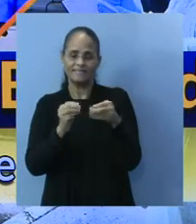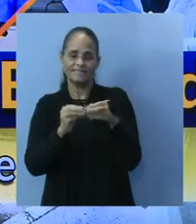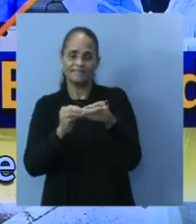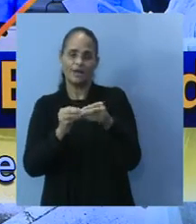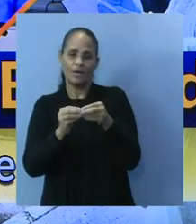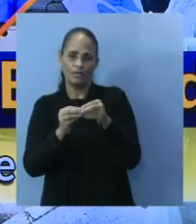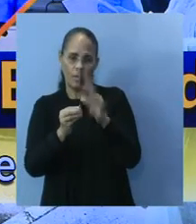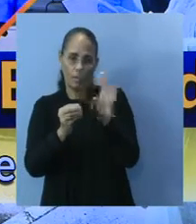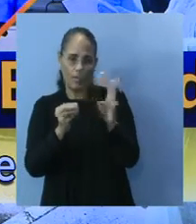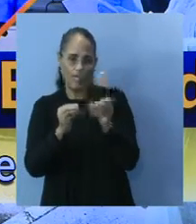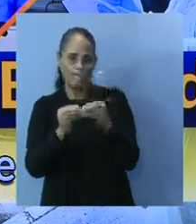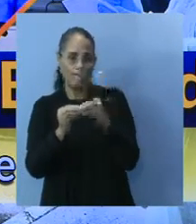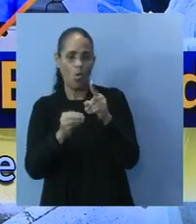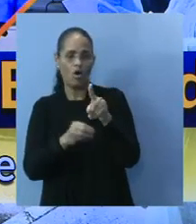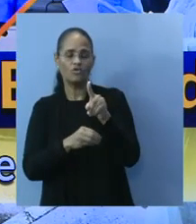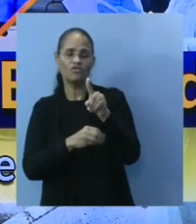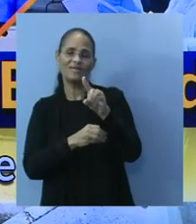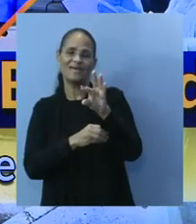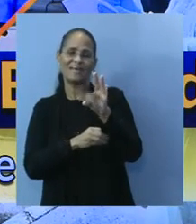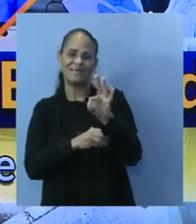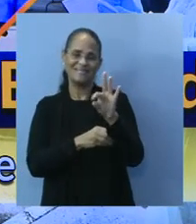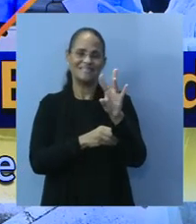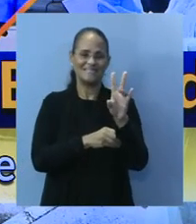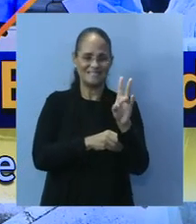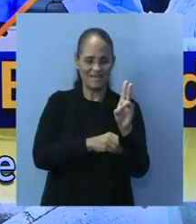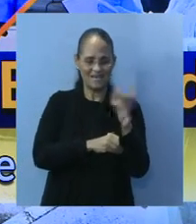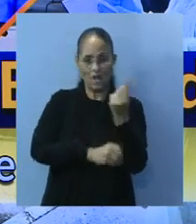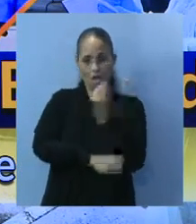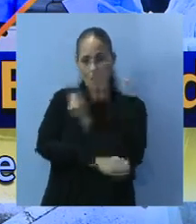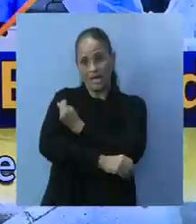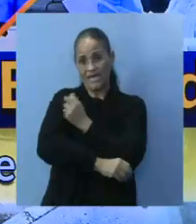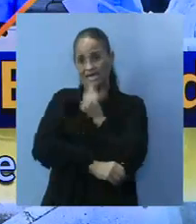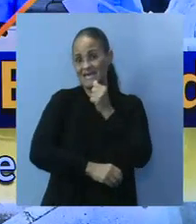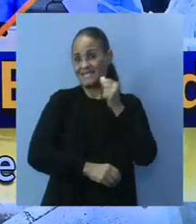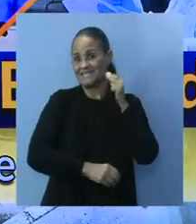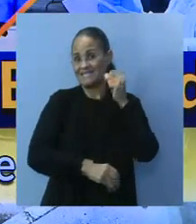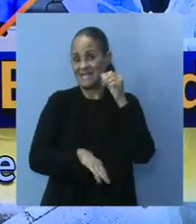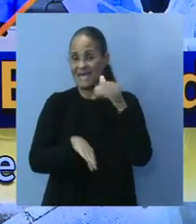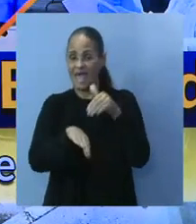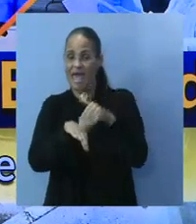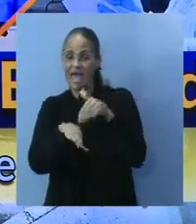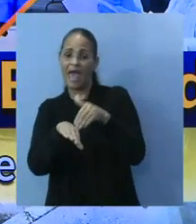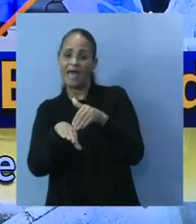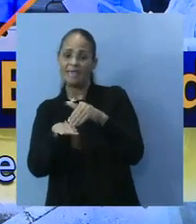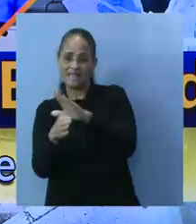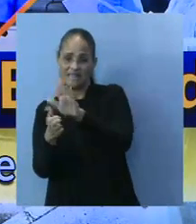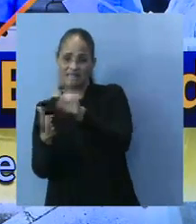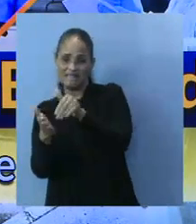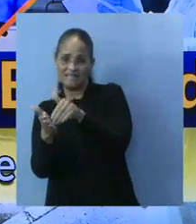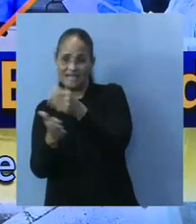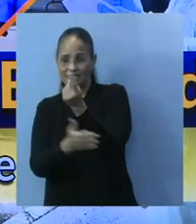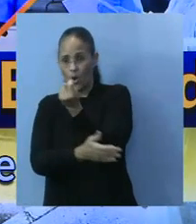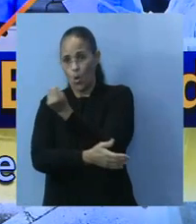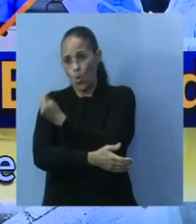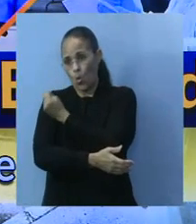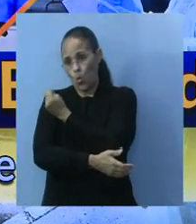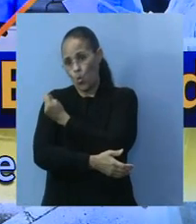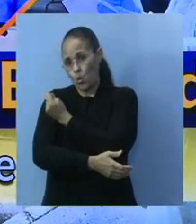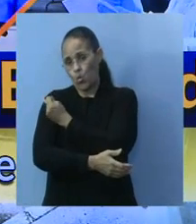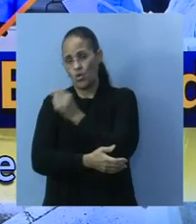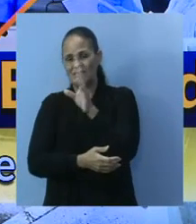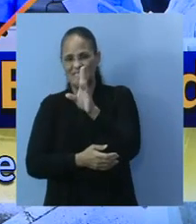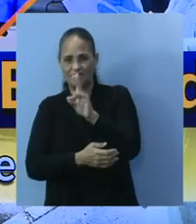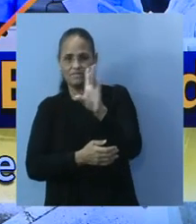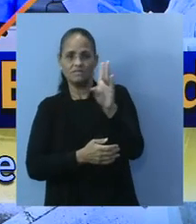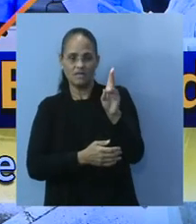further 197 doses administered yesterday at the vaccination center. Over 7,700 people